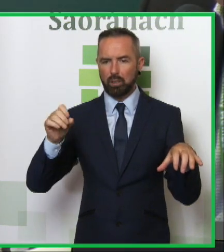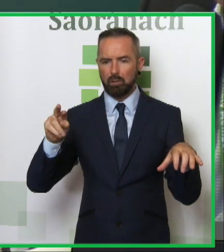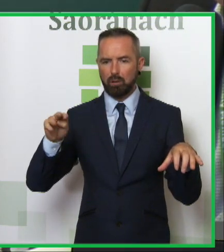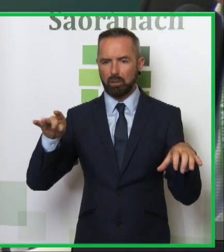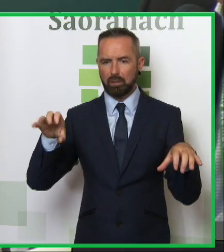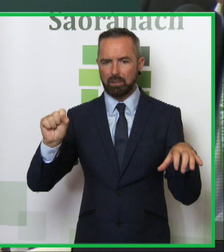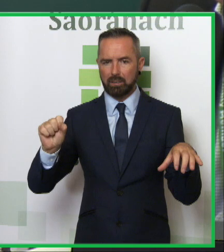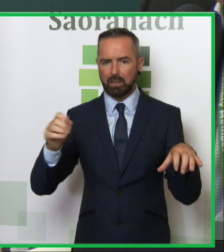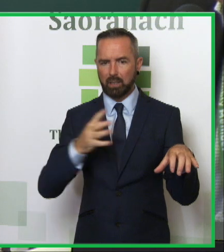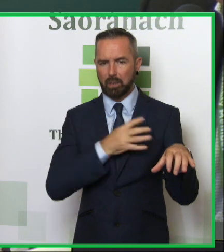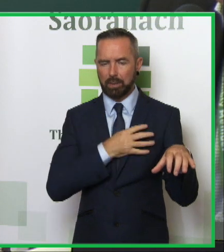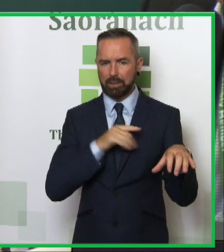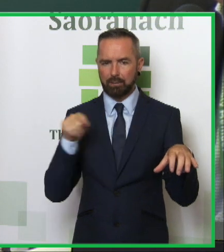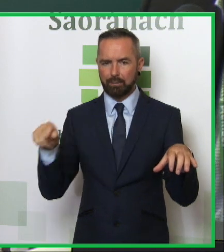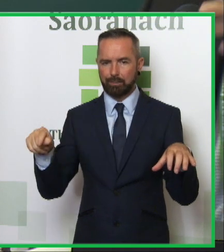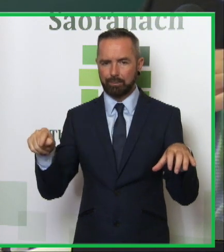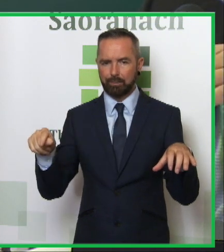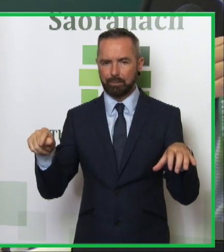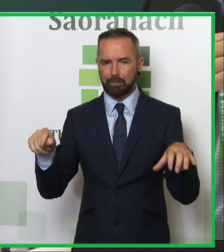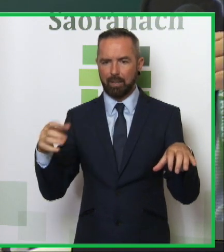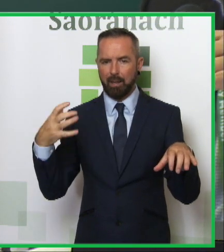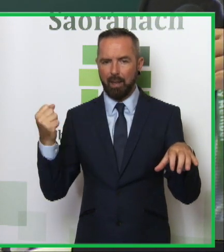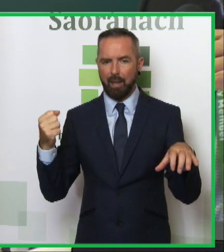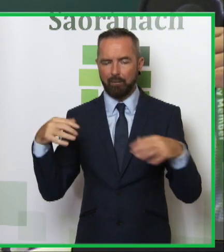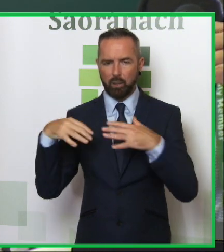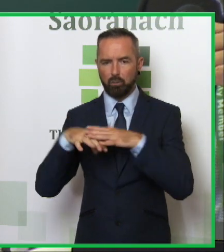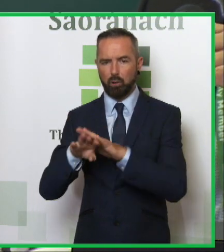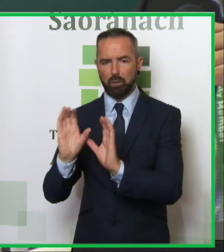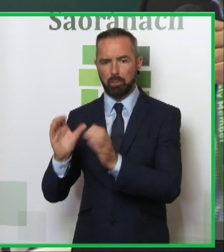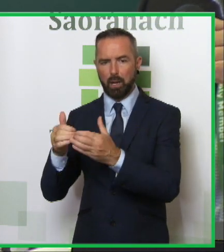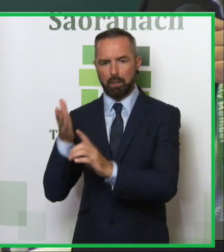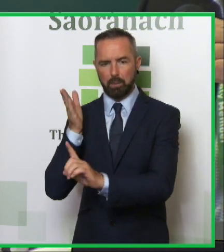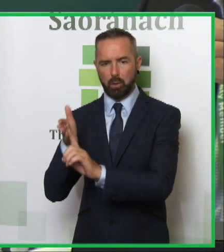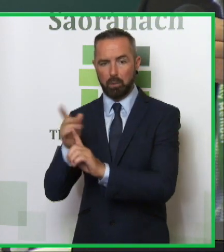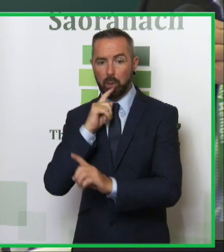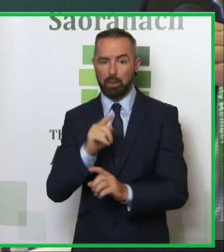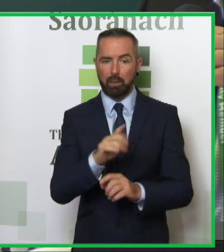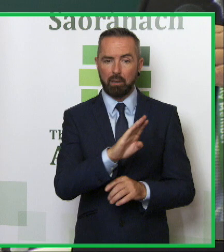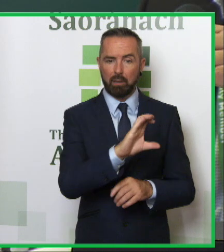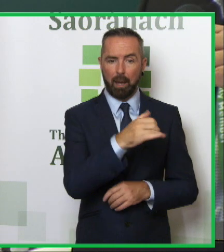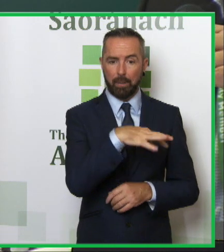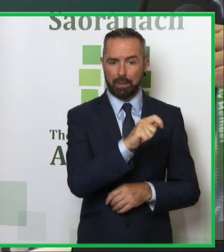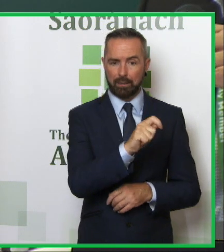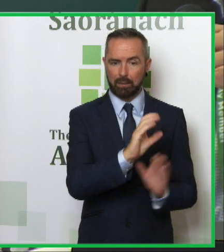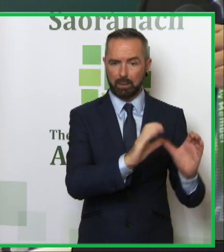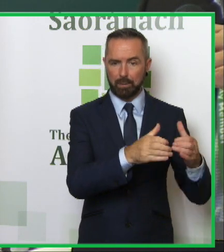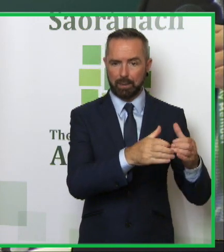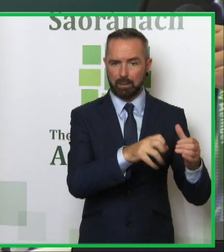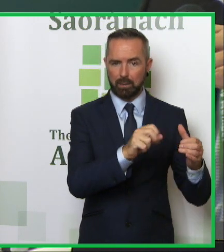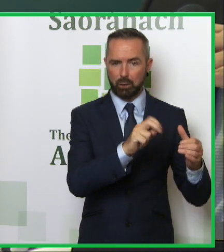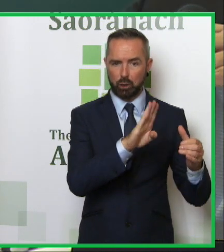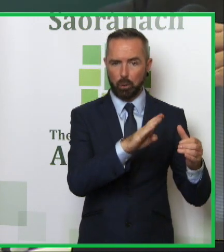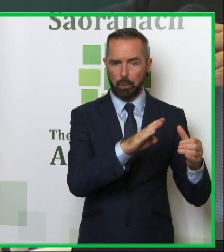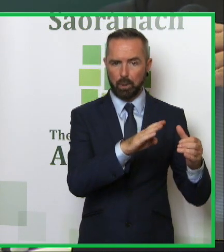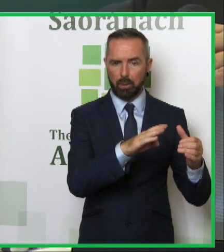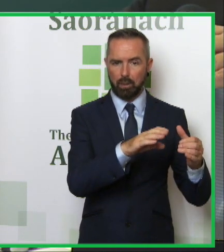joint Oireachtas committee in terms of having a cross-party approach, whereas a cabinet committee is what operates as a subcommittee of